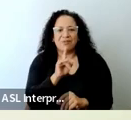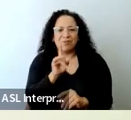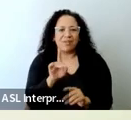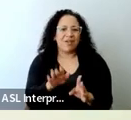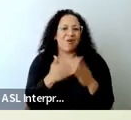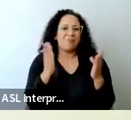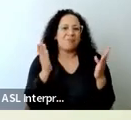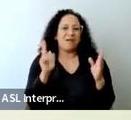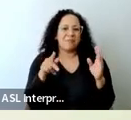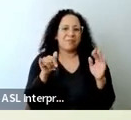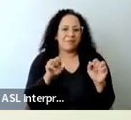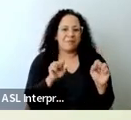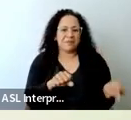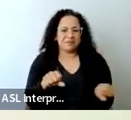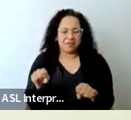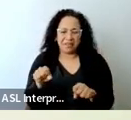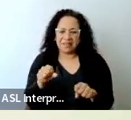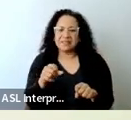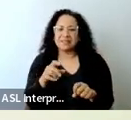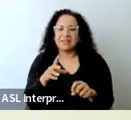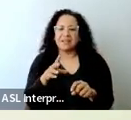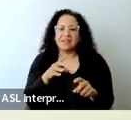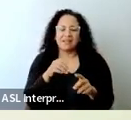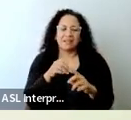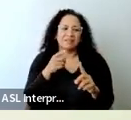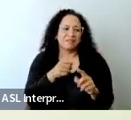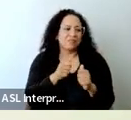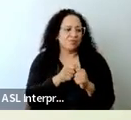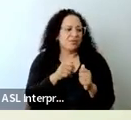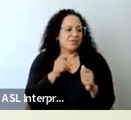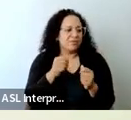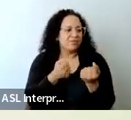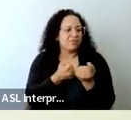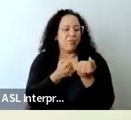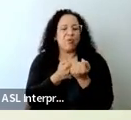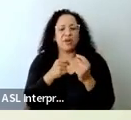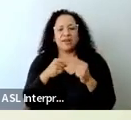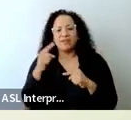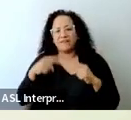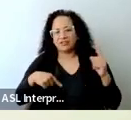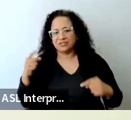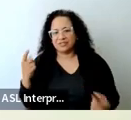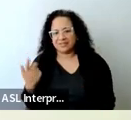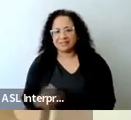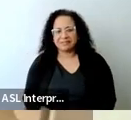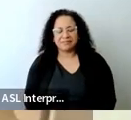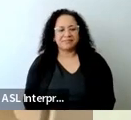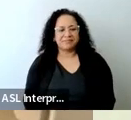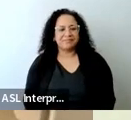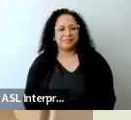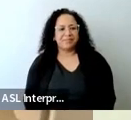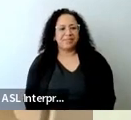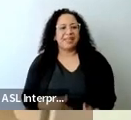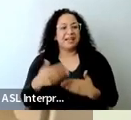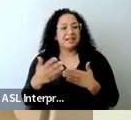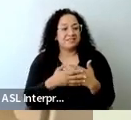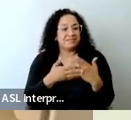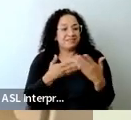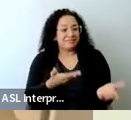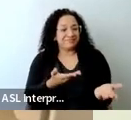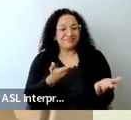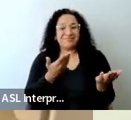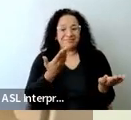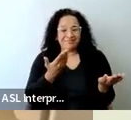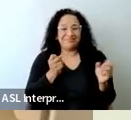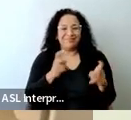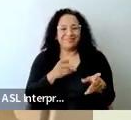those possibilities in terms of supporting diversity. Next slide. Okay,